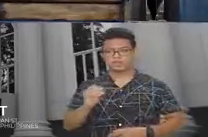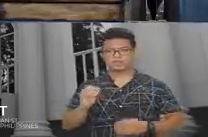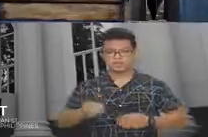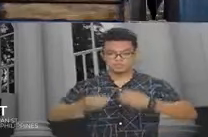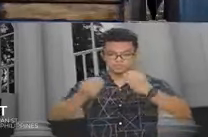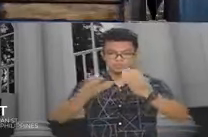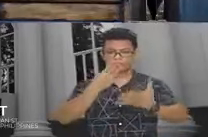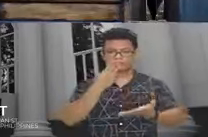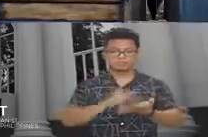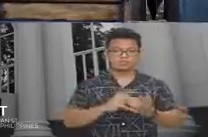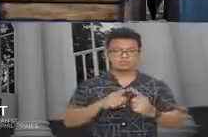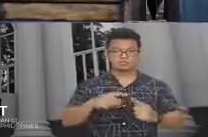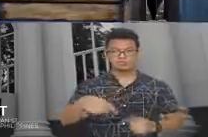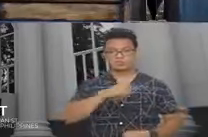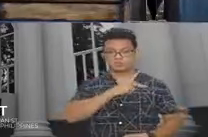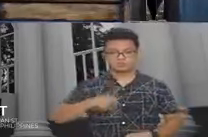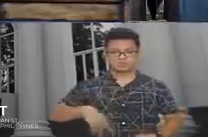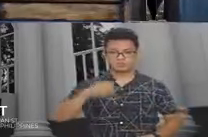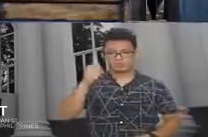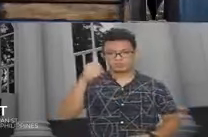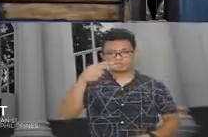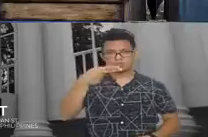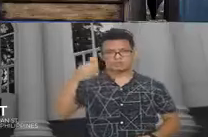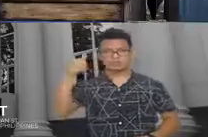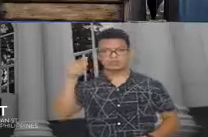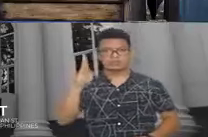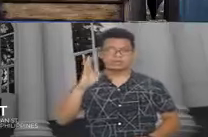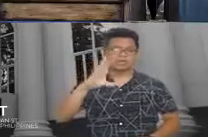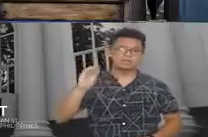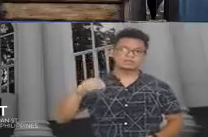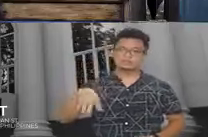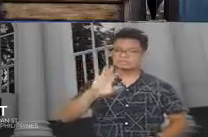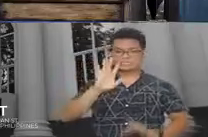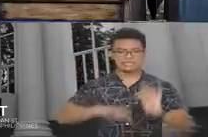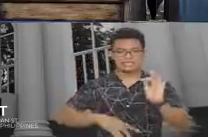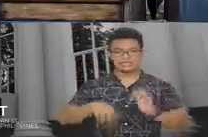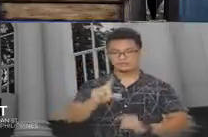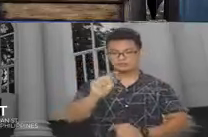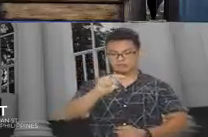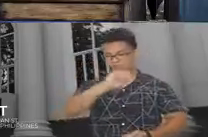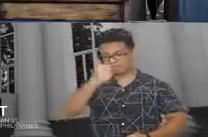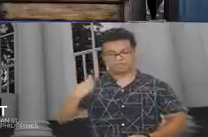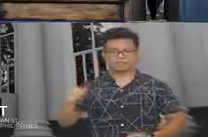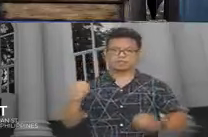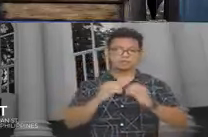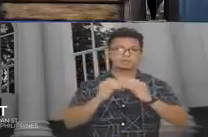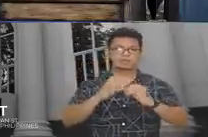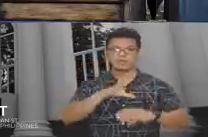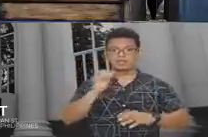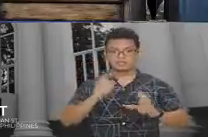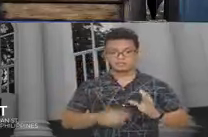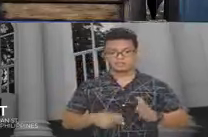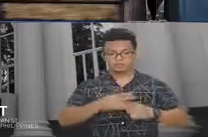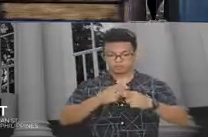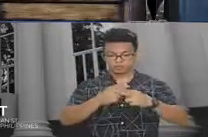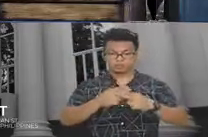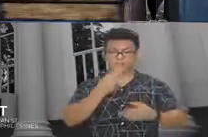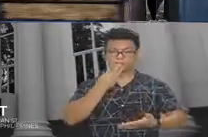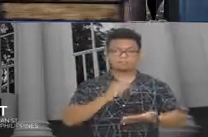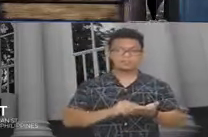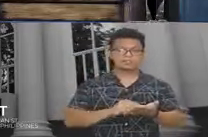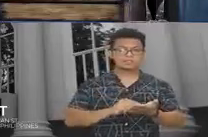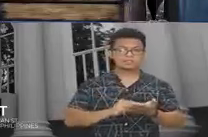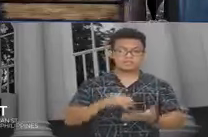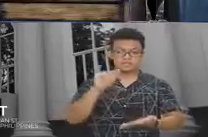He gave a message to Ahab and he just disappeared. They could not find him. The strange man. The shortest